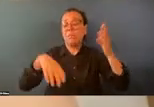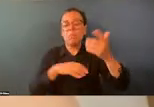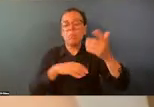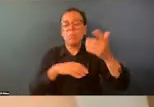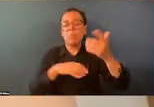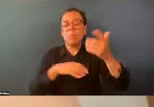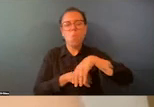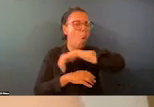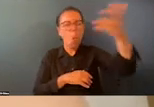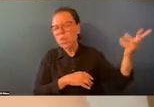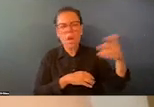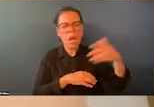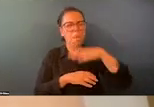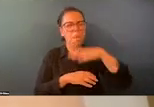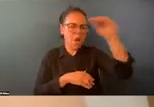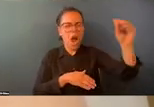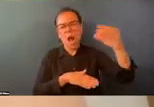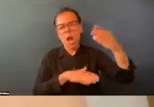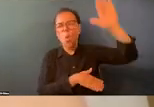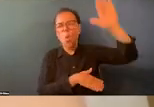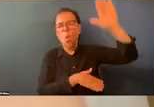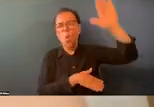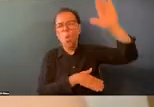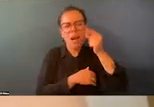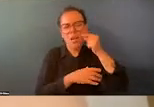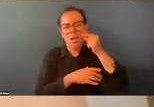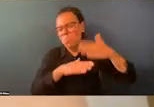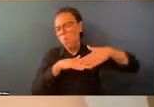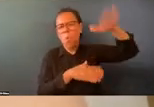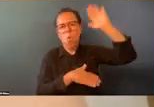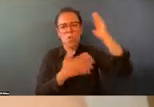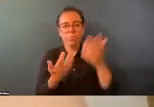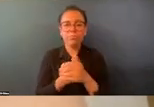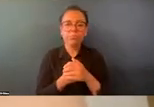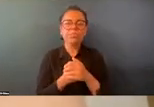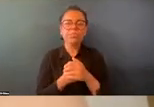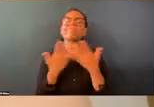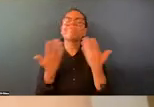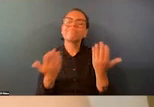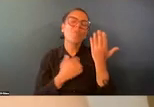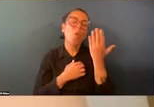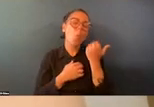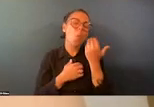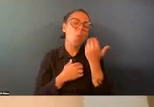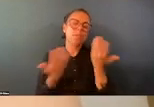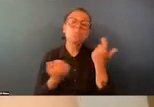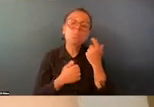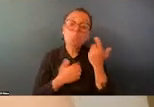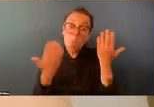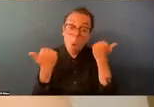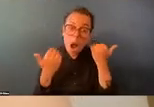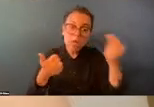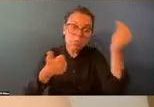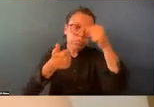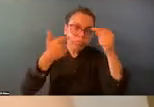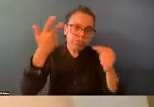presidents, all men. So there is many reasons for that. And then, of